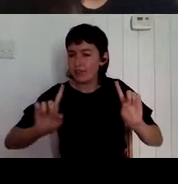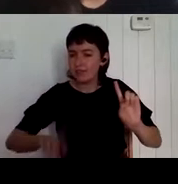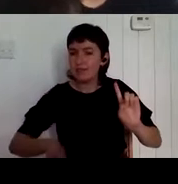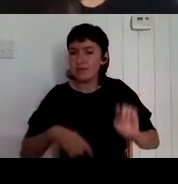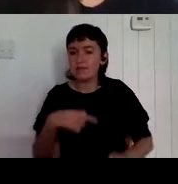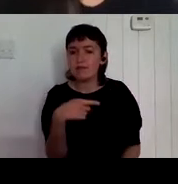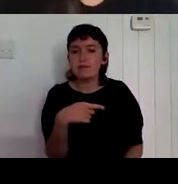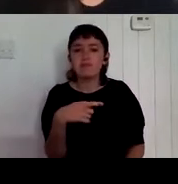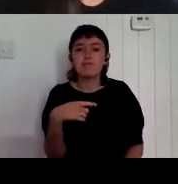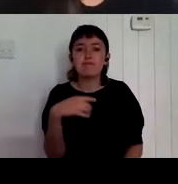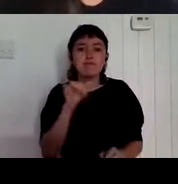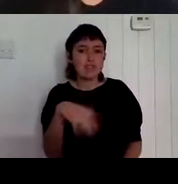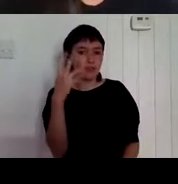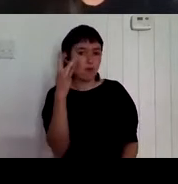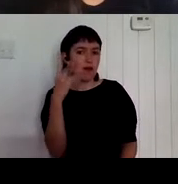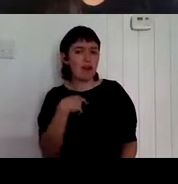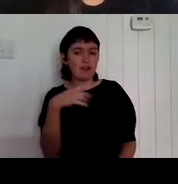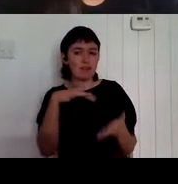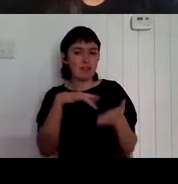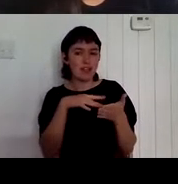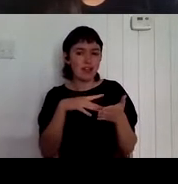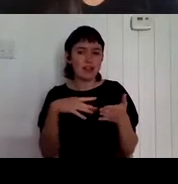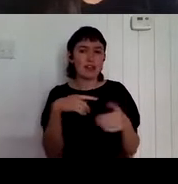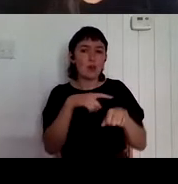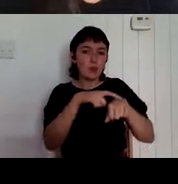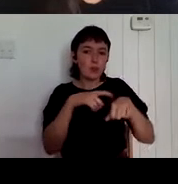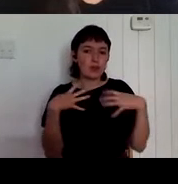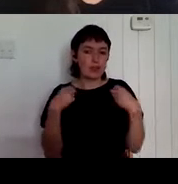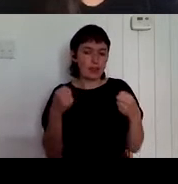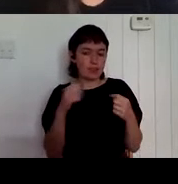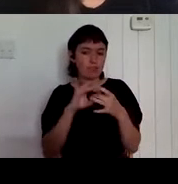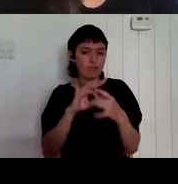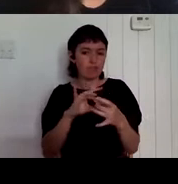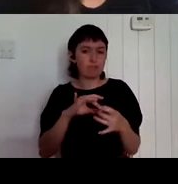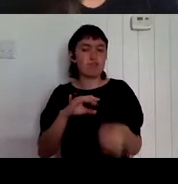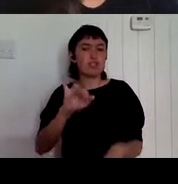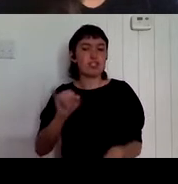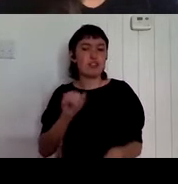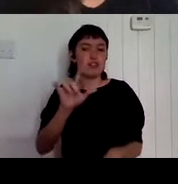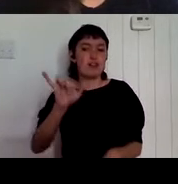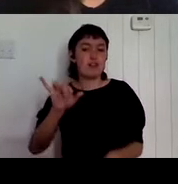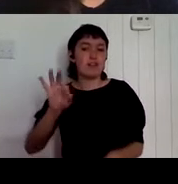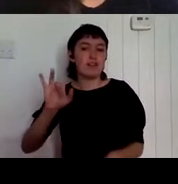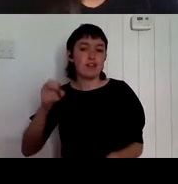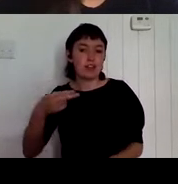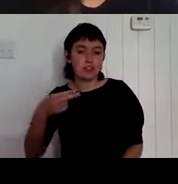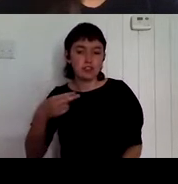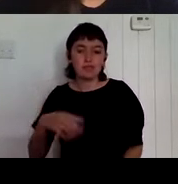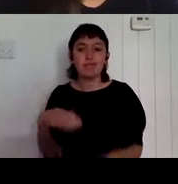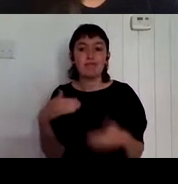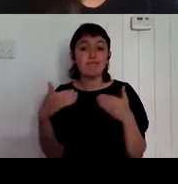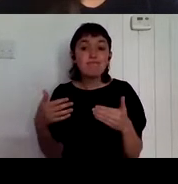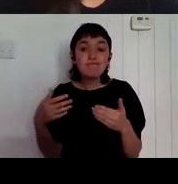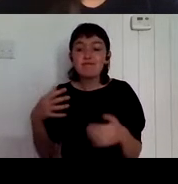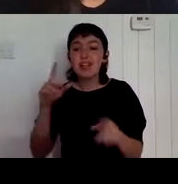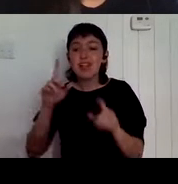wound healing and jellyfish. And I think this is where I'm going to leave it and then let you guys start asking questions. And then if you have things that I already have slides about,